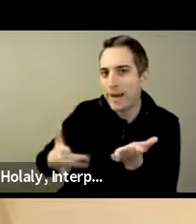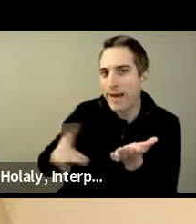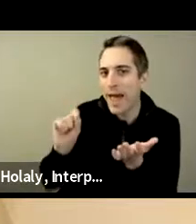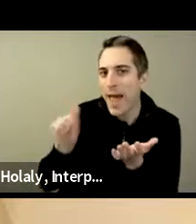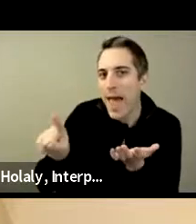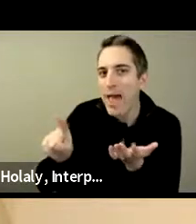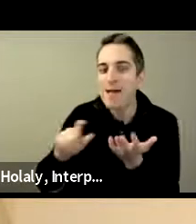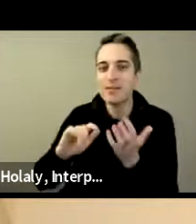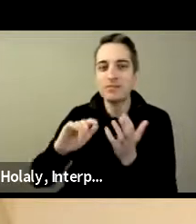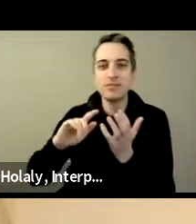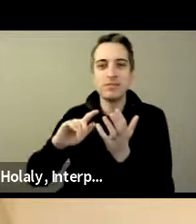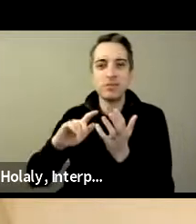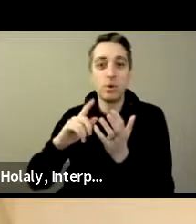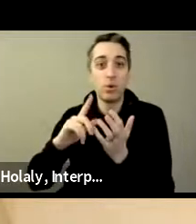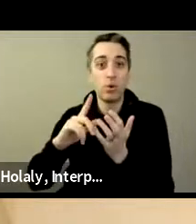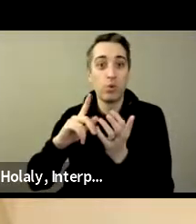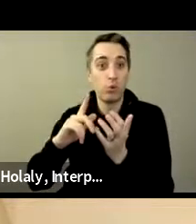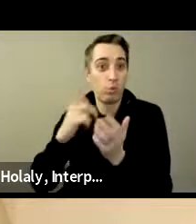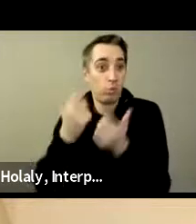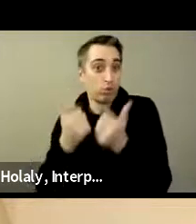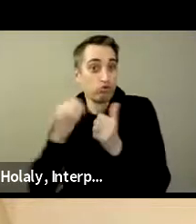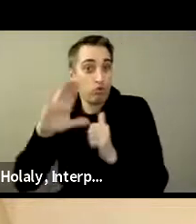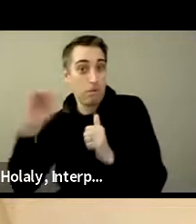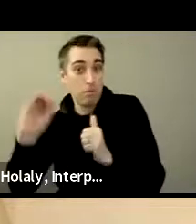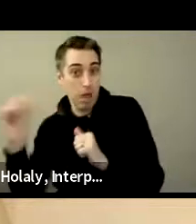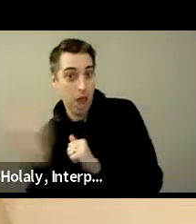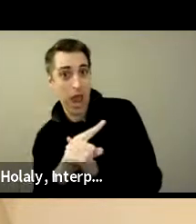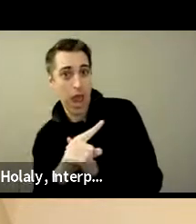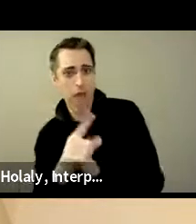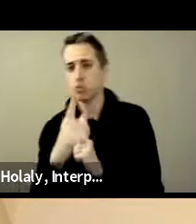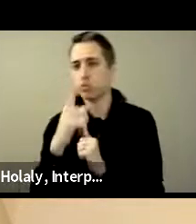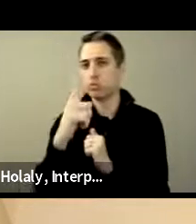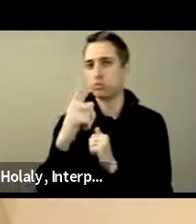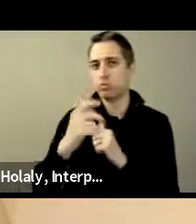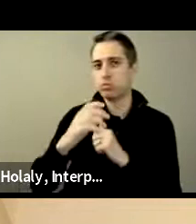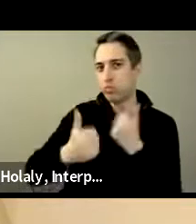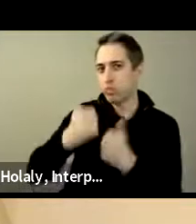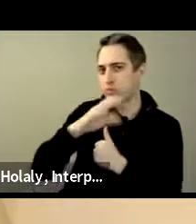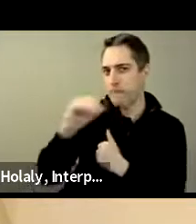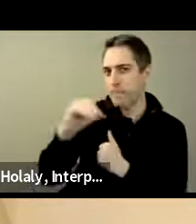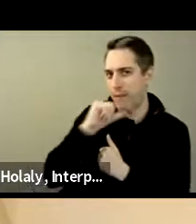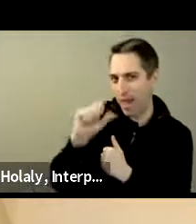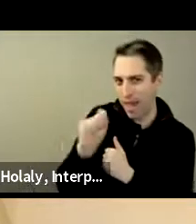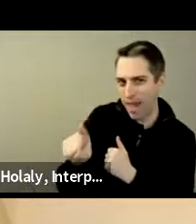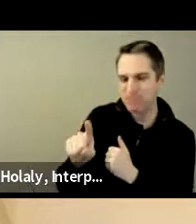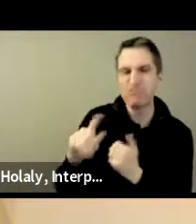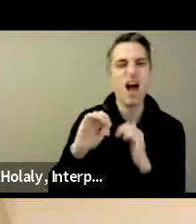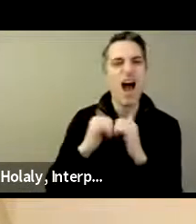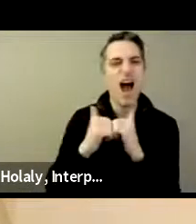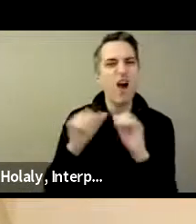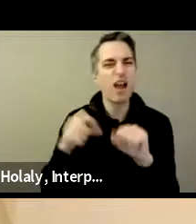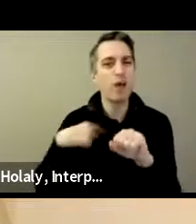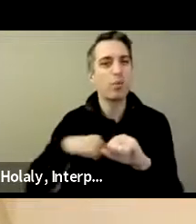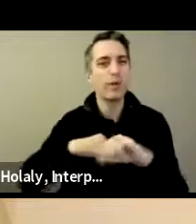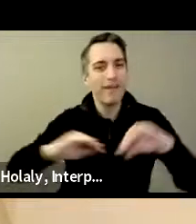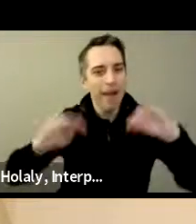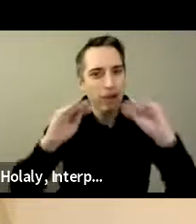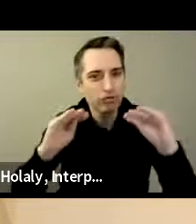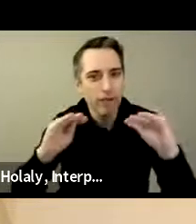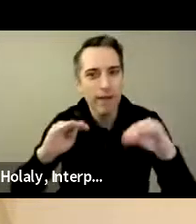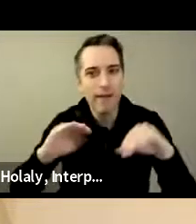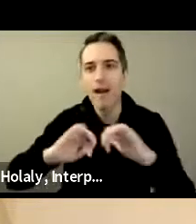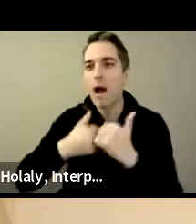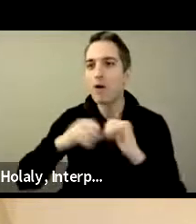kinds of questions and who does not, so that we can get a baseline to then use for how do we educate, how do we